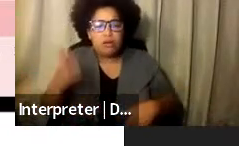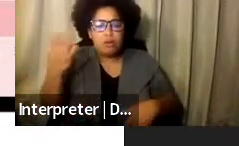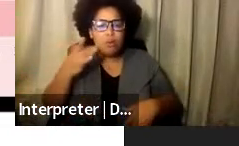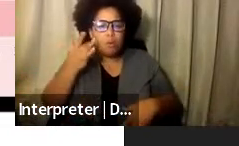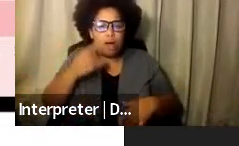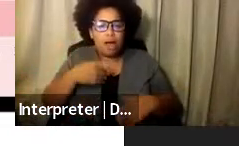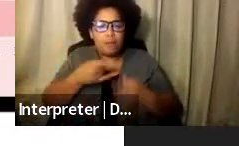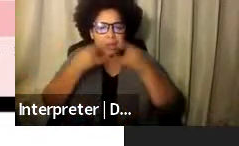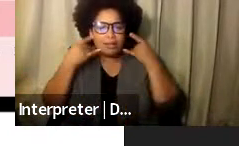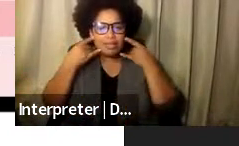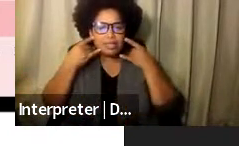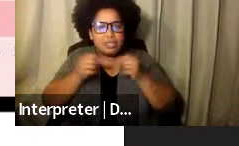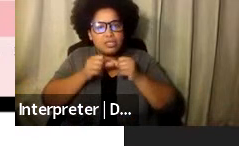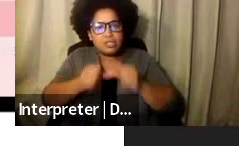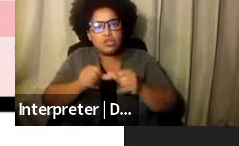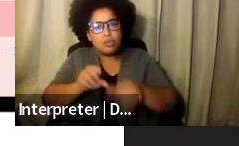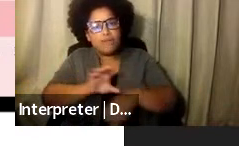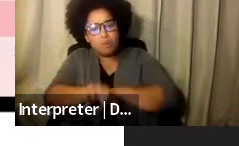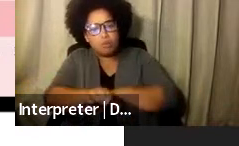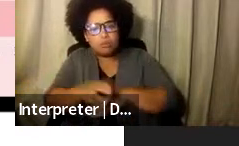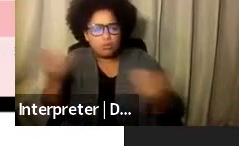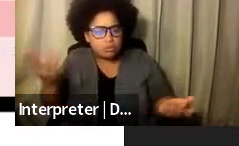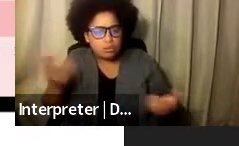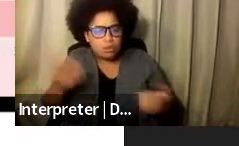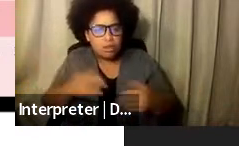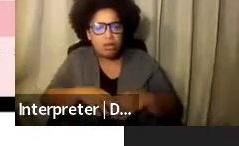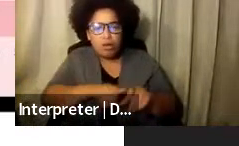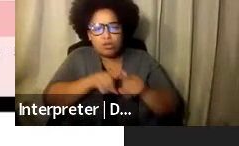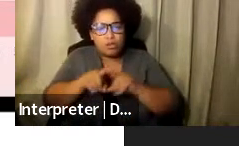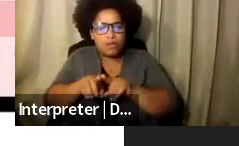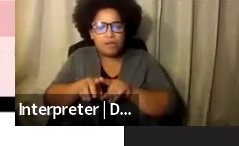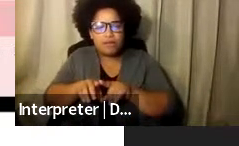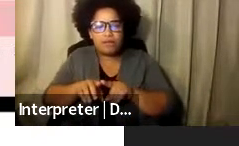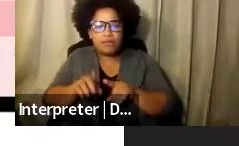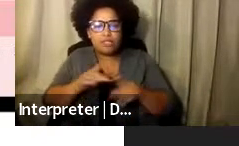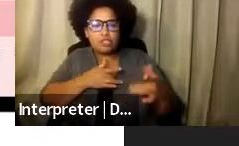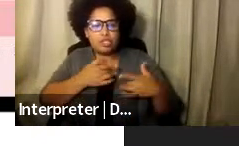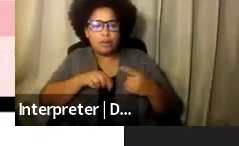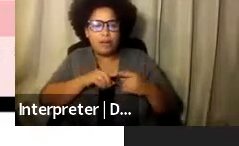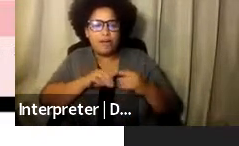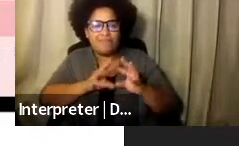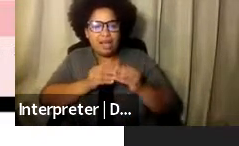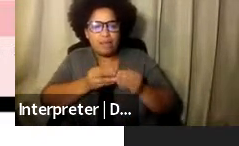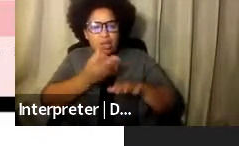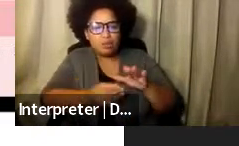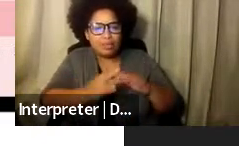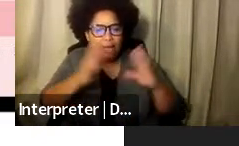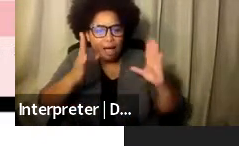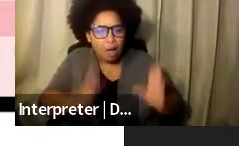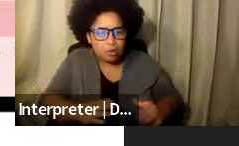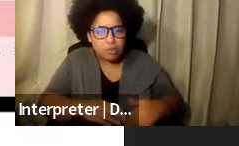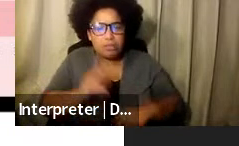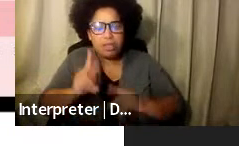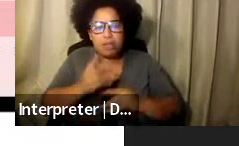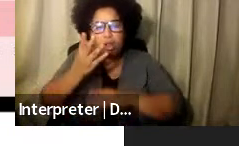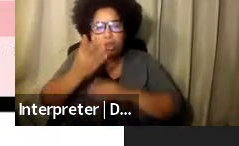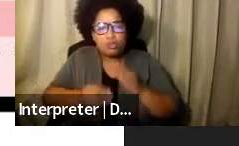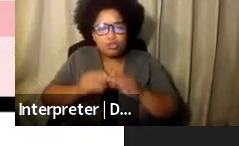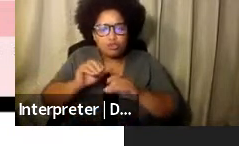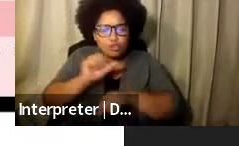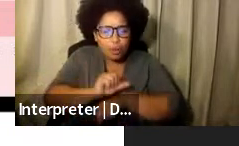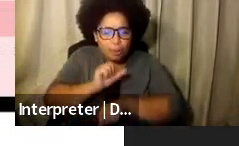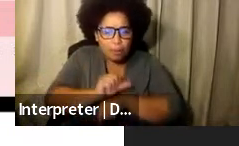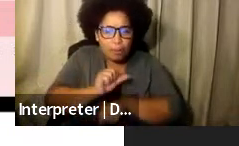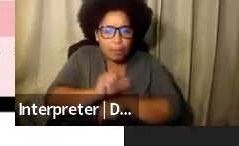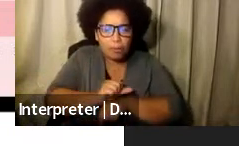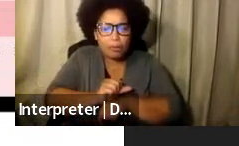mask mandate being enforced? And others had concern about families losing housing, people losing their jobs,